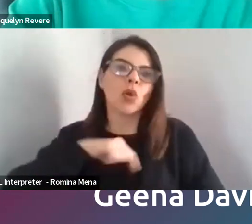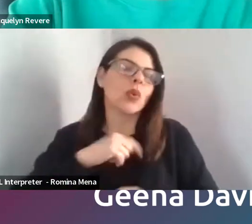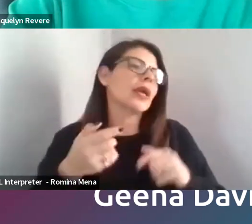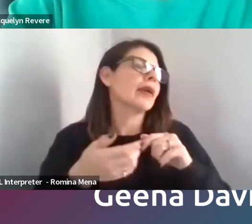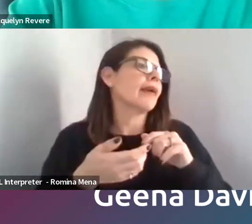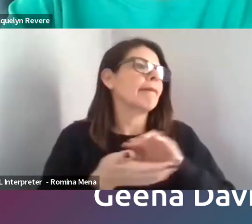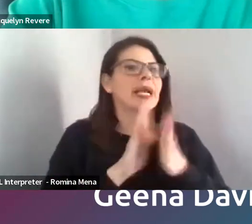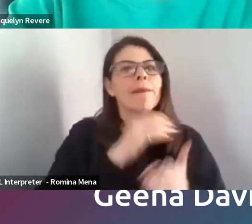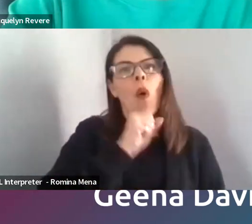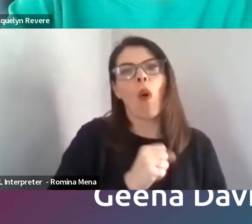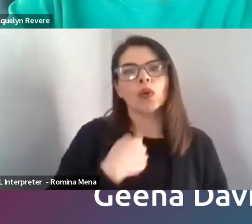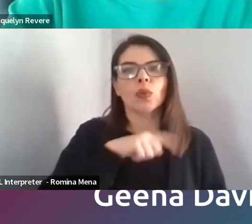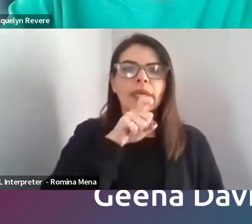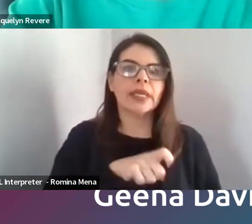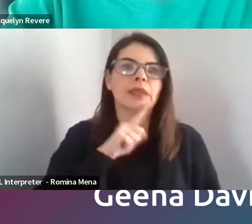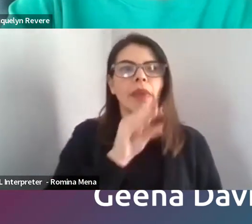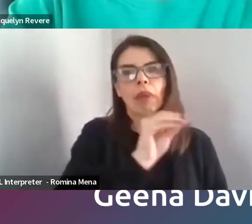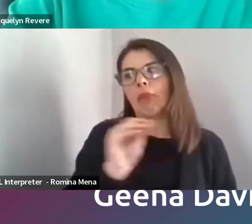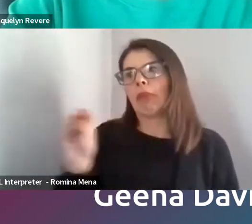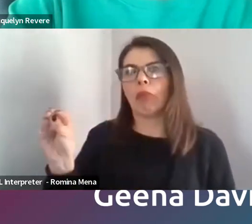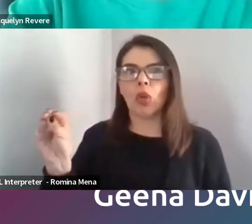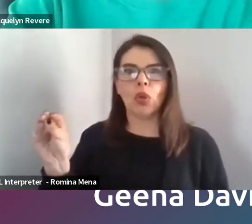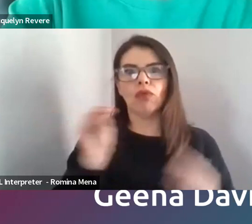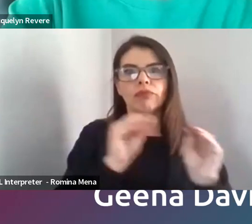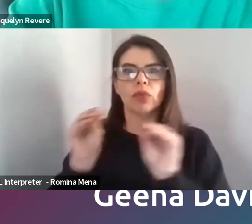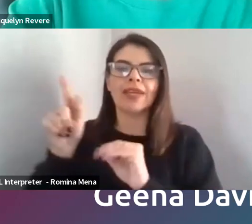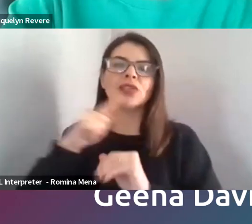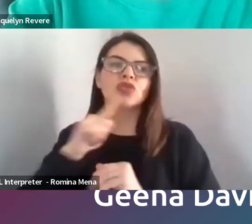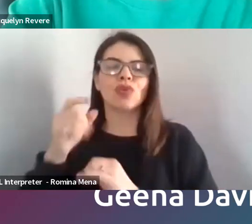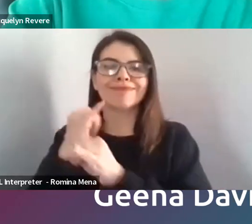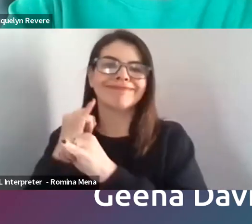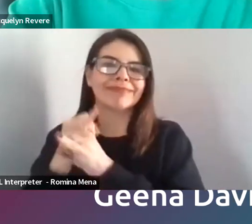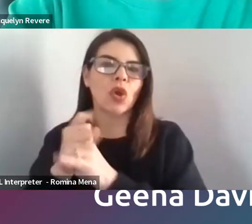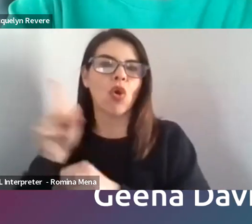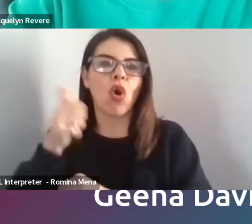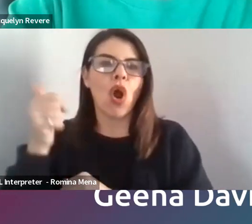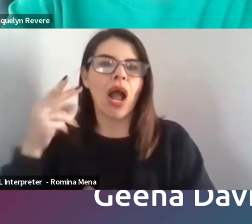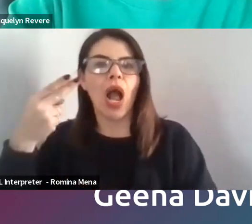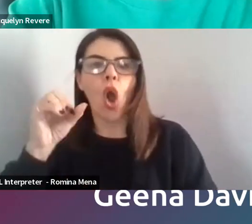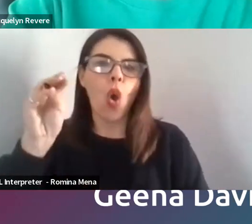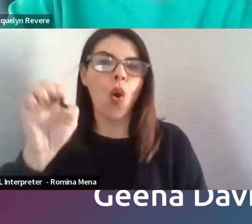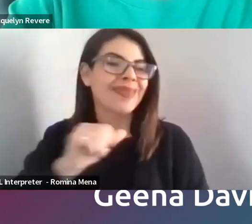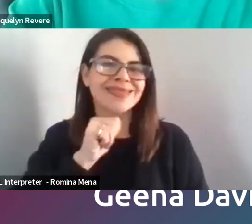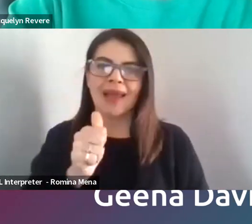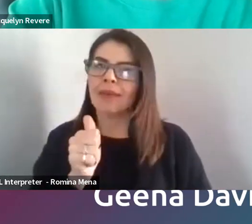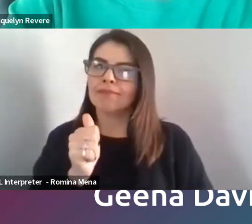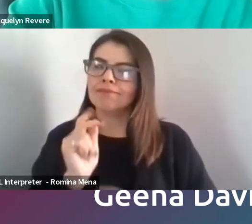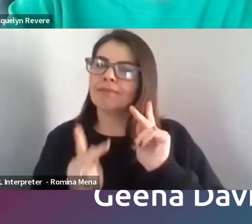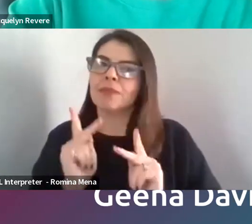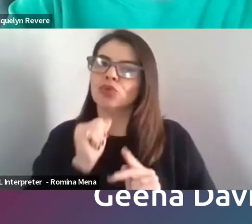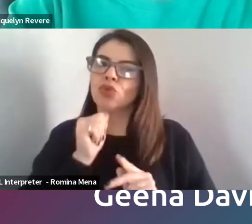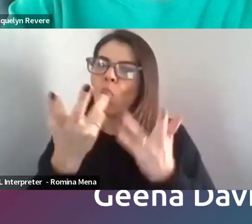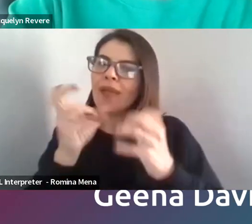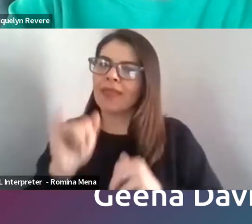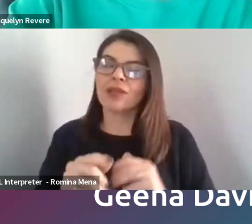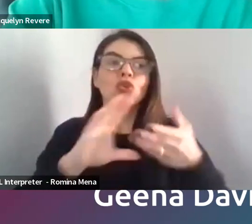go, you know, we'll have to be sort of moved into a home or institution. That isn't most people's wishes. So what storylines can